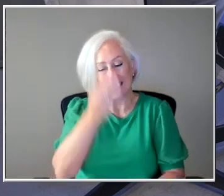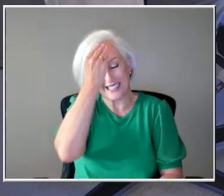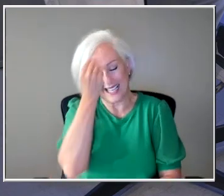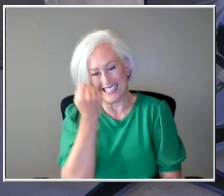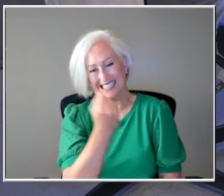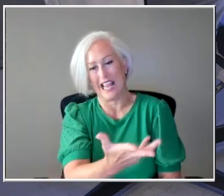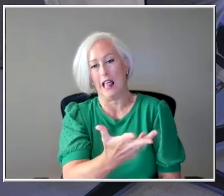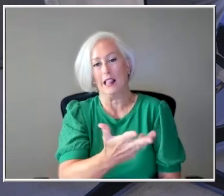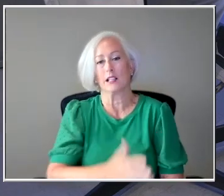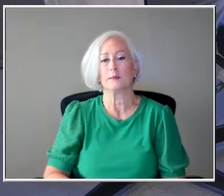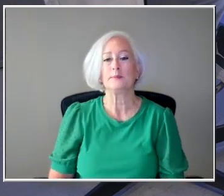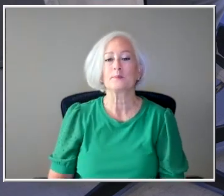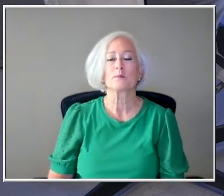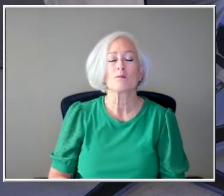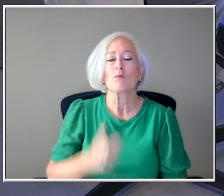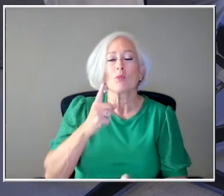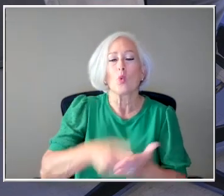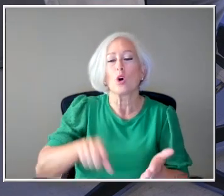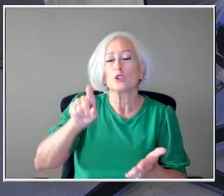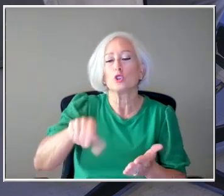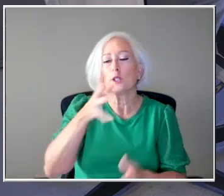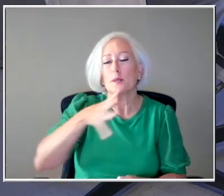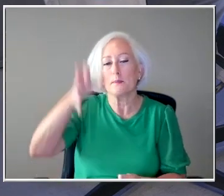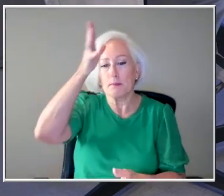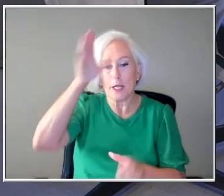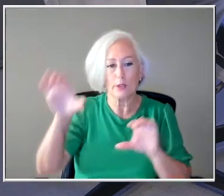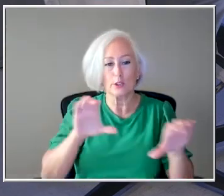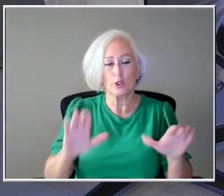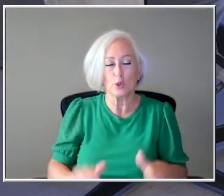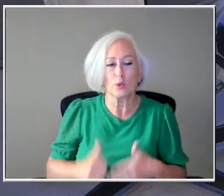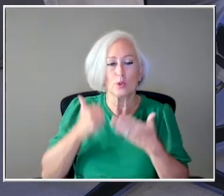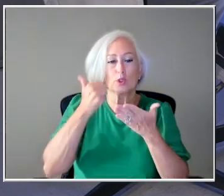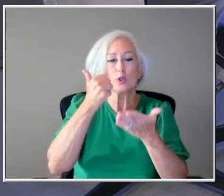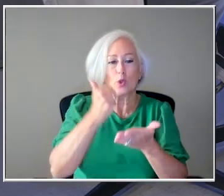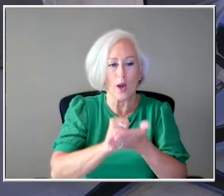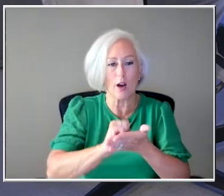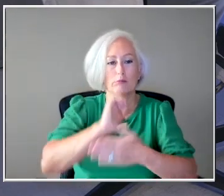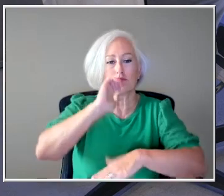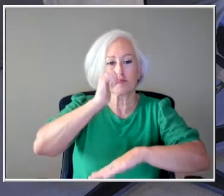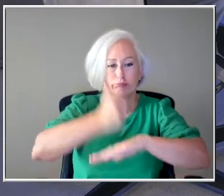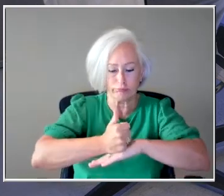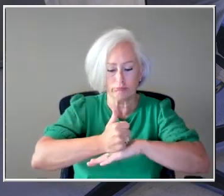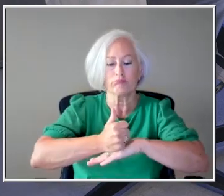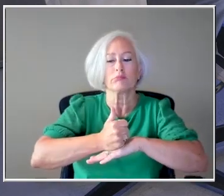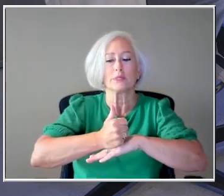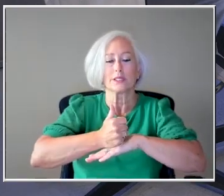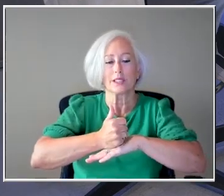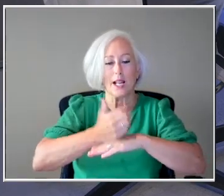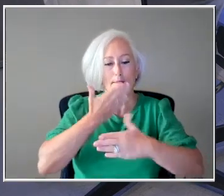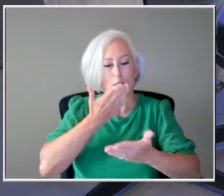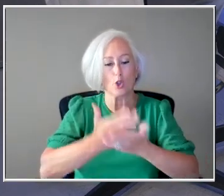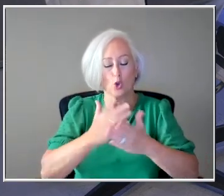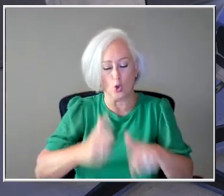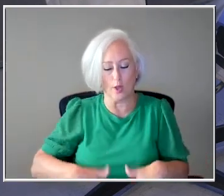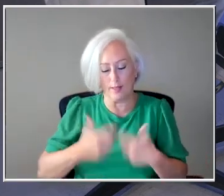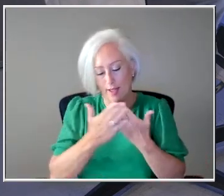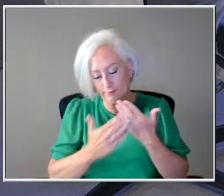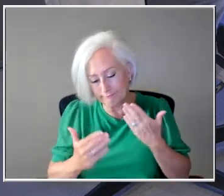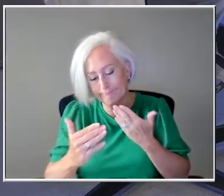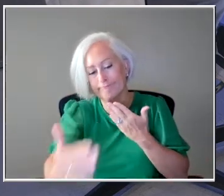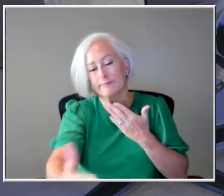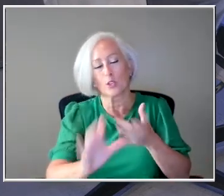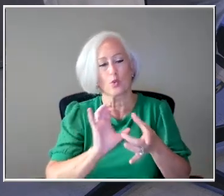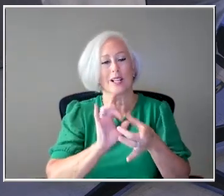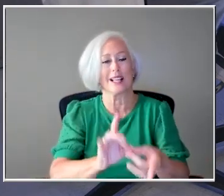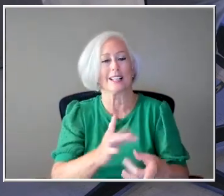are some things that parents can do to help kind of set their children on this lifelong good habit path when it comes to their heart health? And we could go